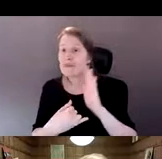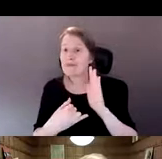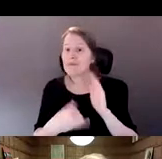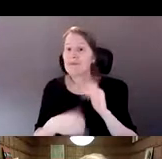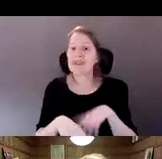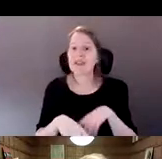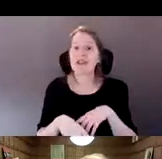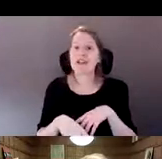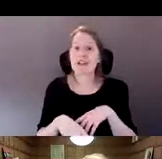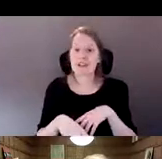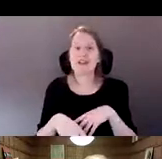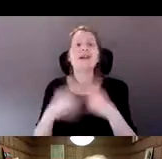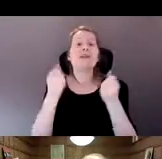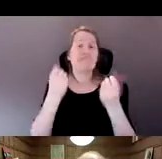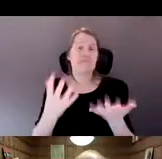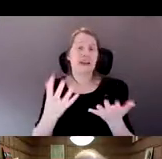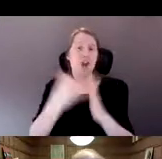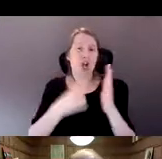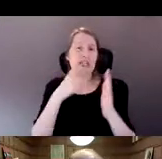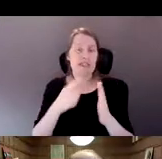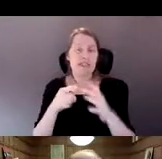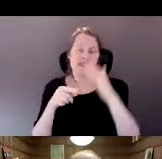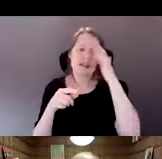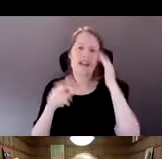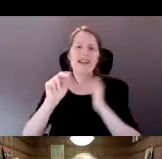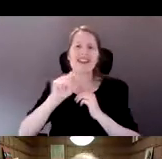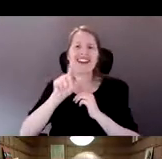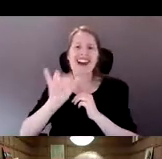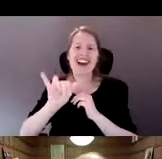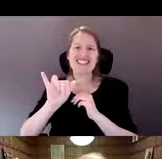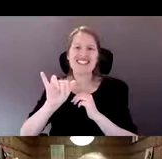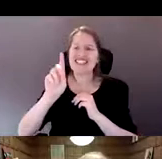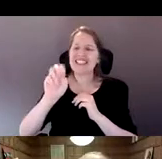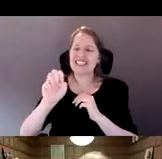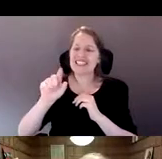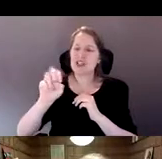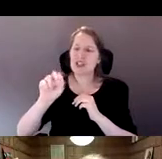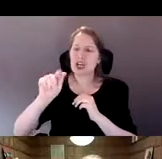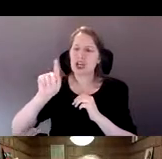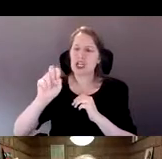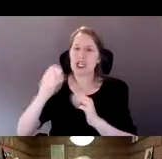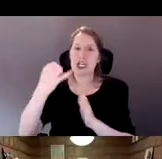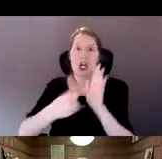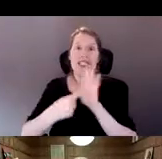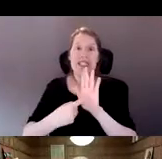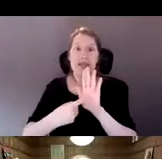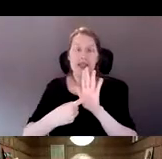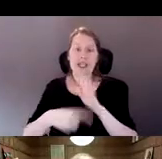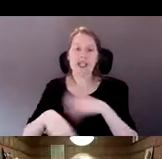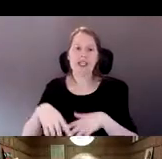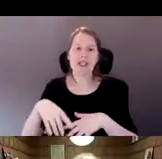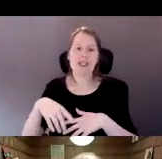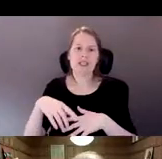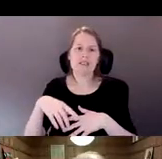artists condemned in terms of Judaism at the famous Nazi degenerate art exhibition in 1937, which was one of the best